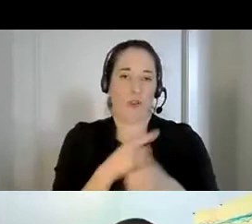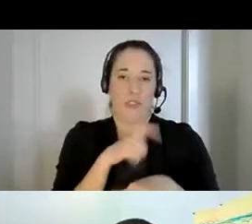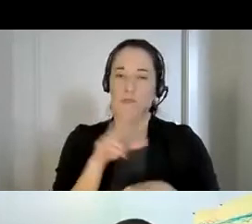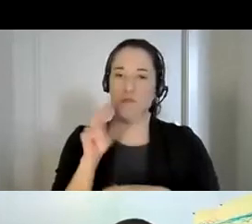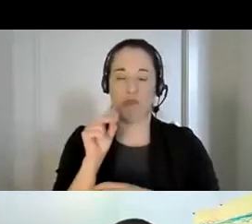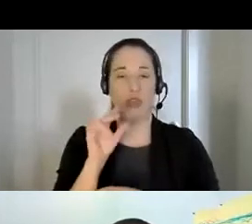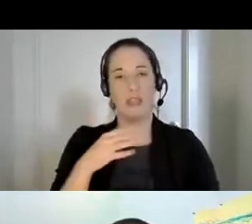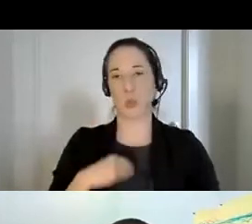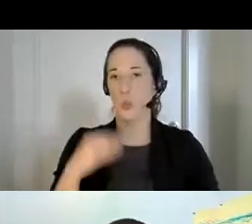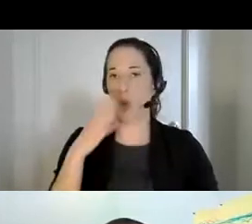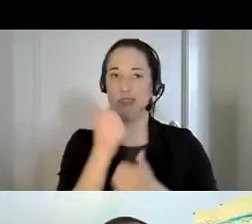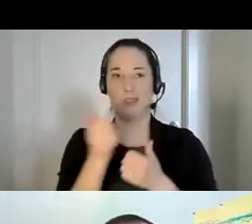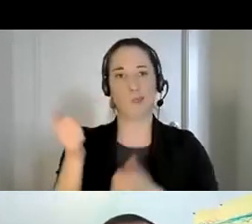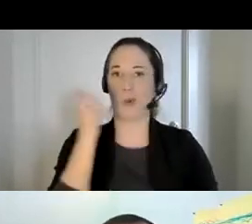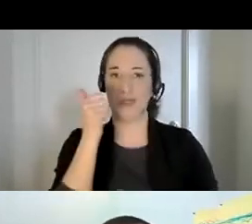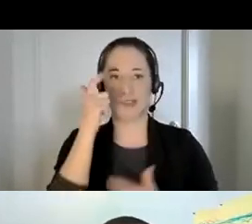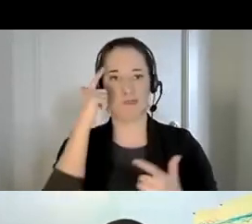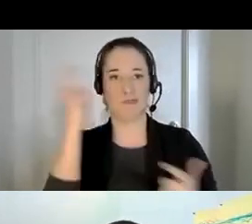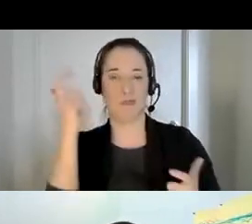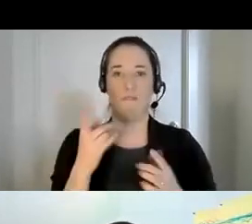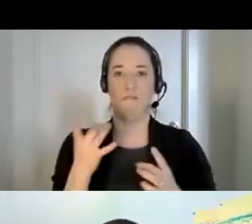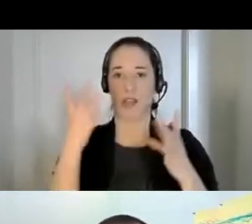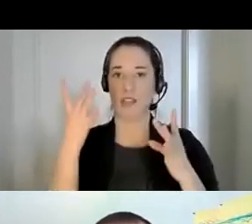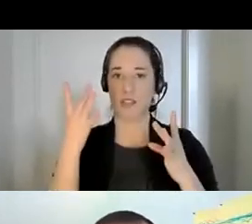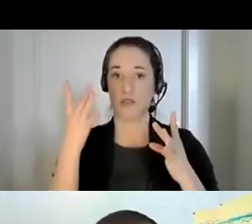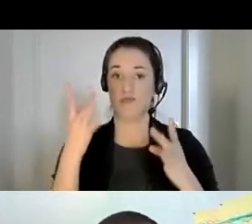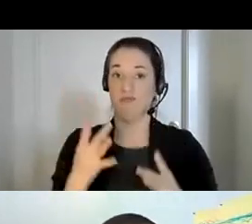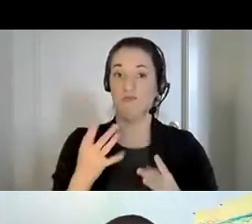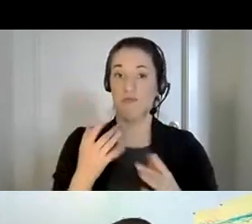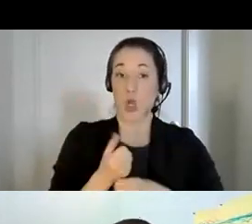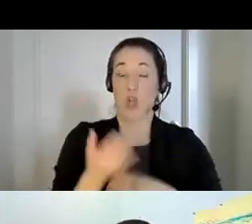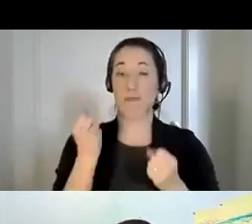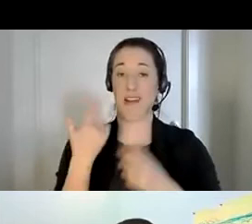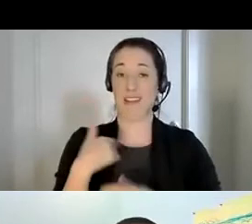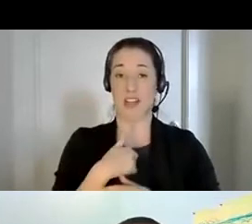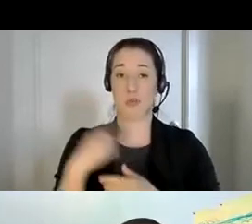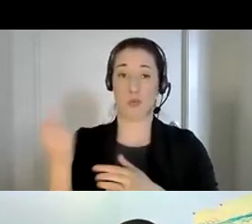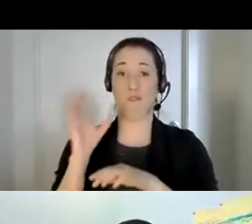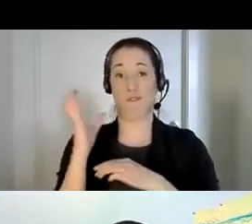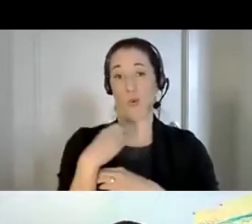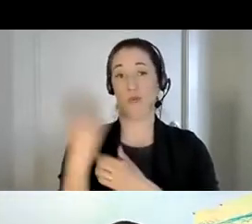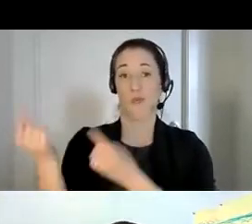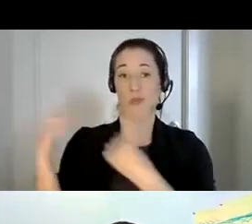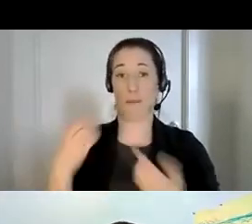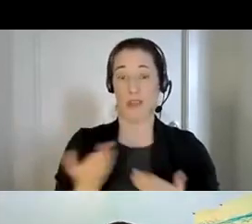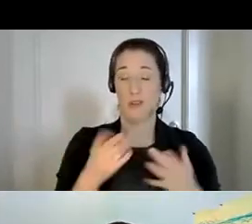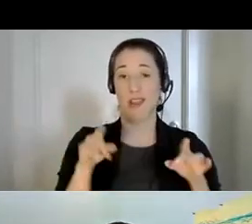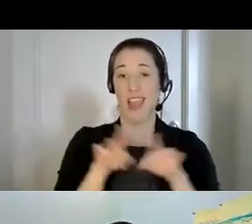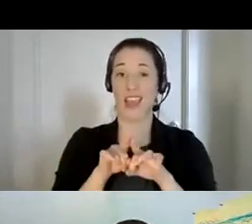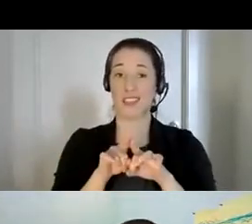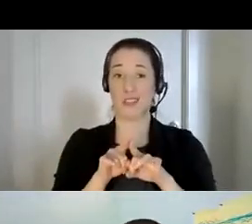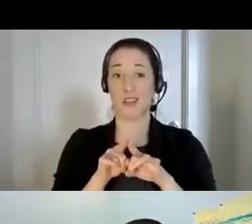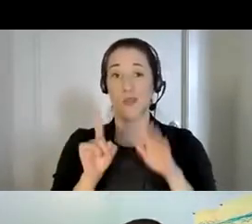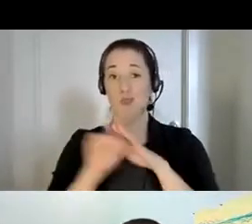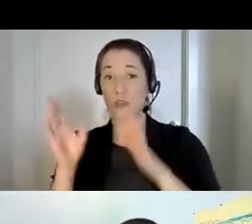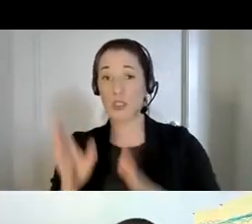violence that brought many of us here as colonized peoples, as refugees, and as